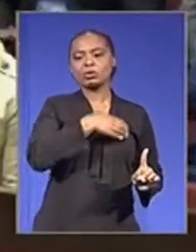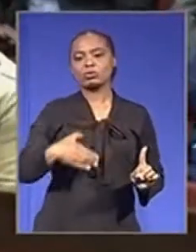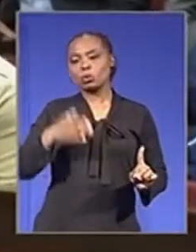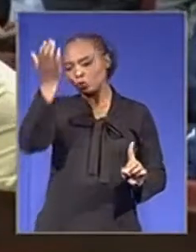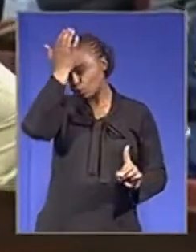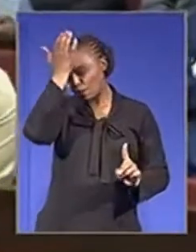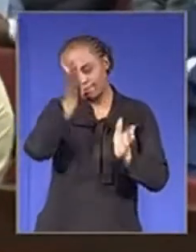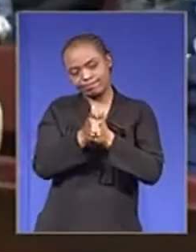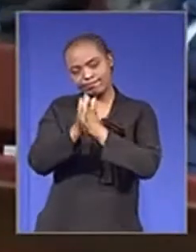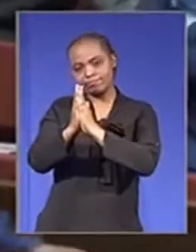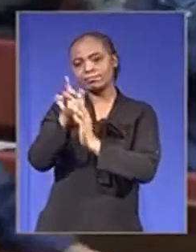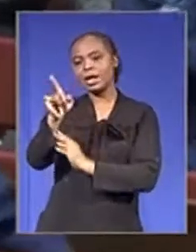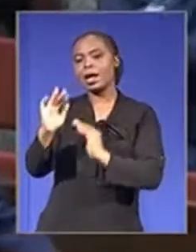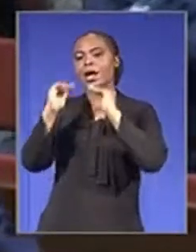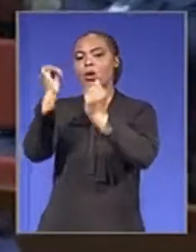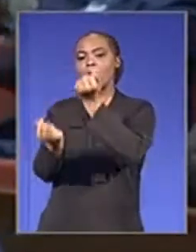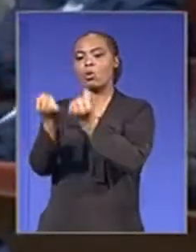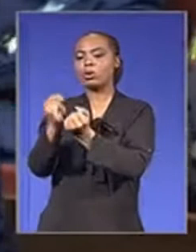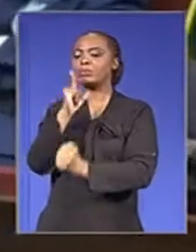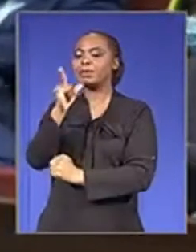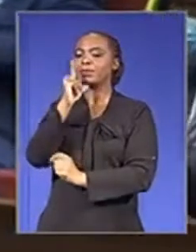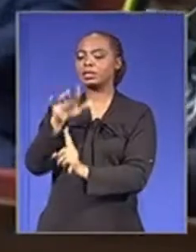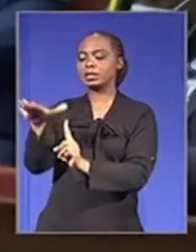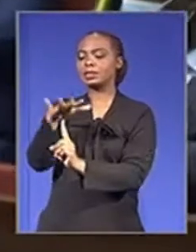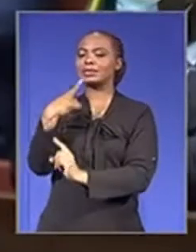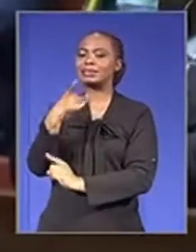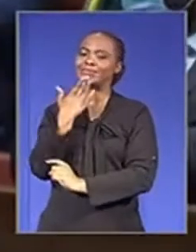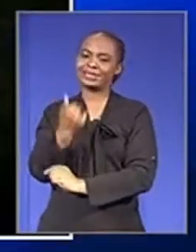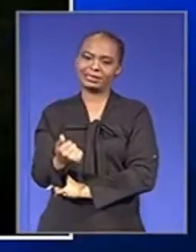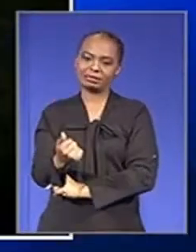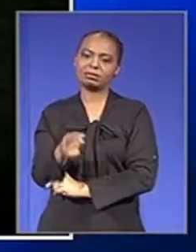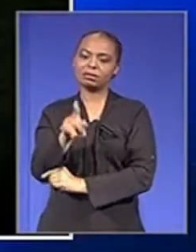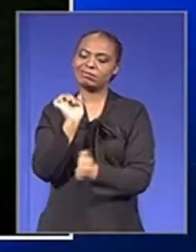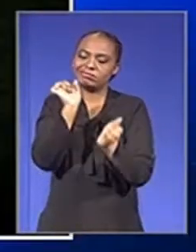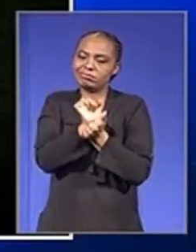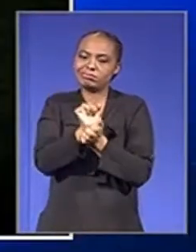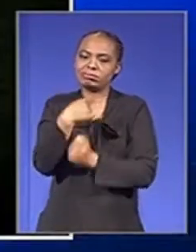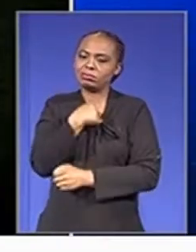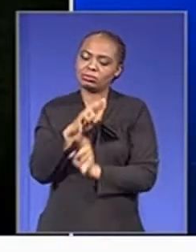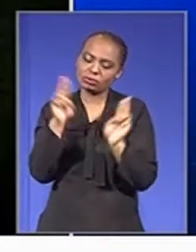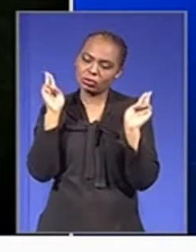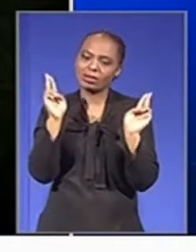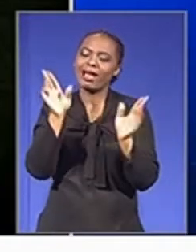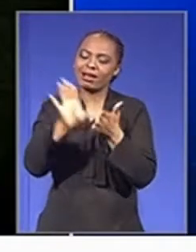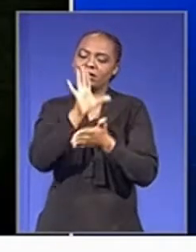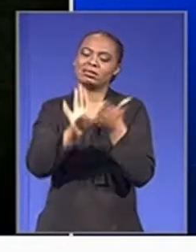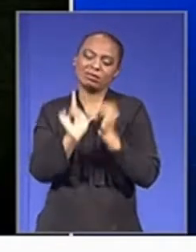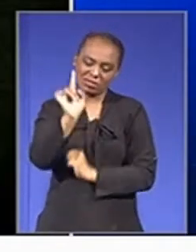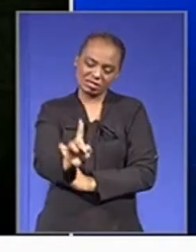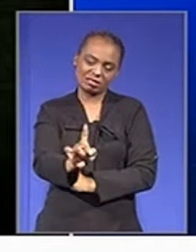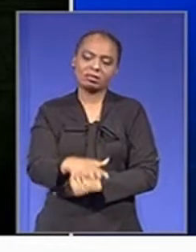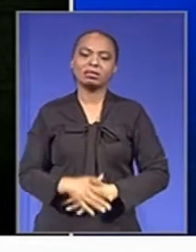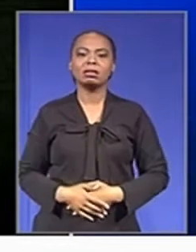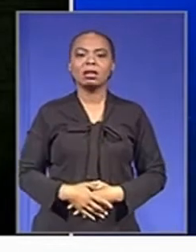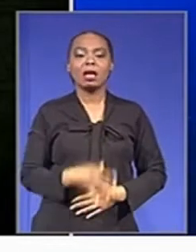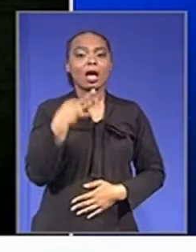le phamela dinyewe la Pietermaritzburg ya hore o tshwarwa ha hae ho qhelelwe thoko. As far as the application to stay